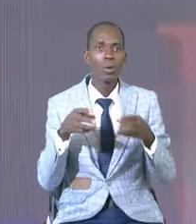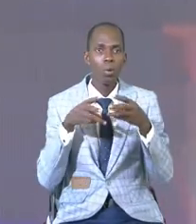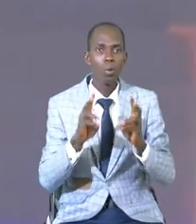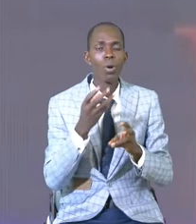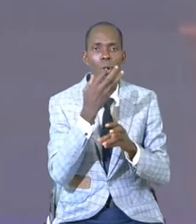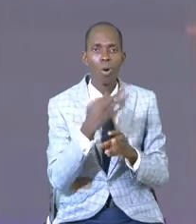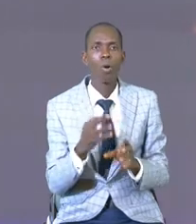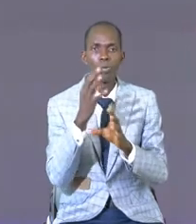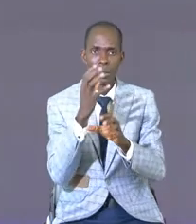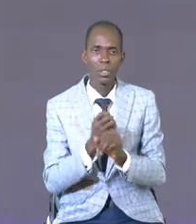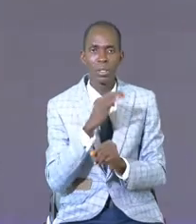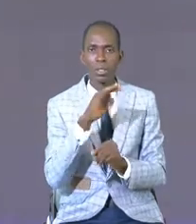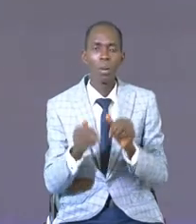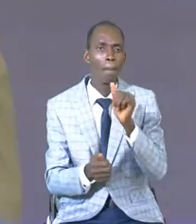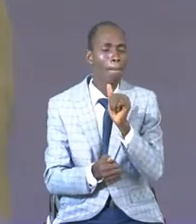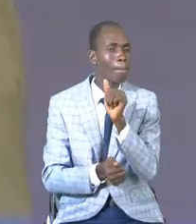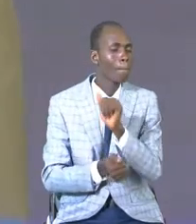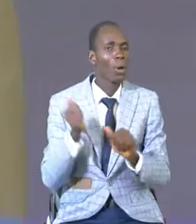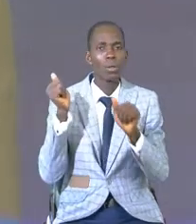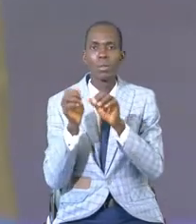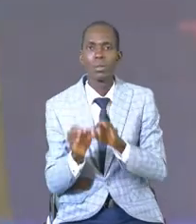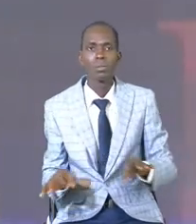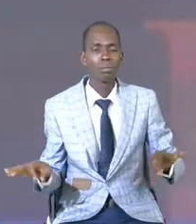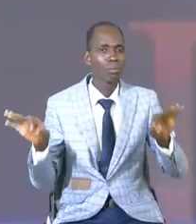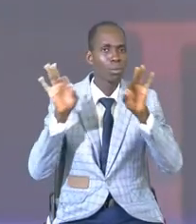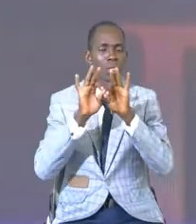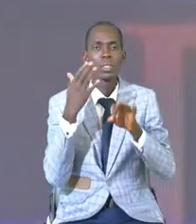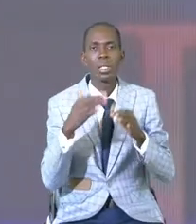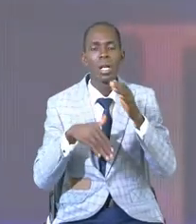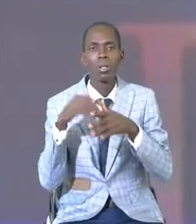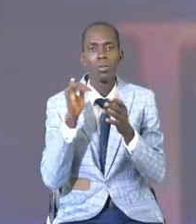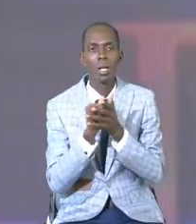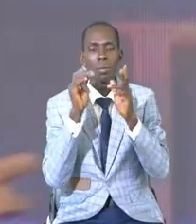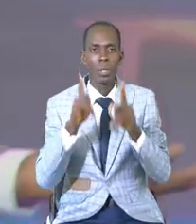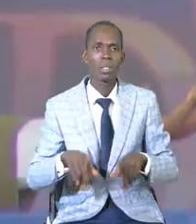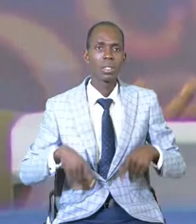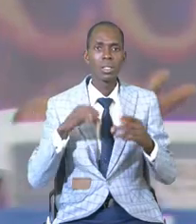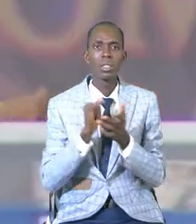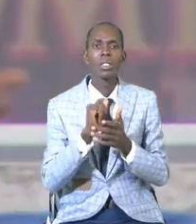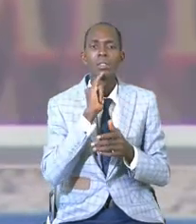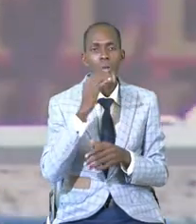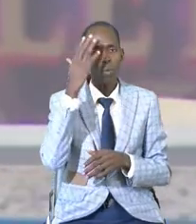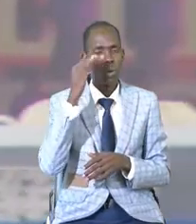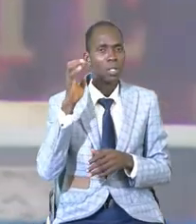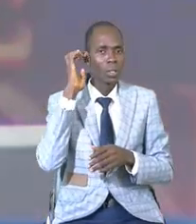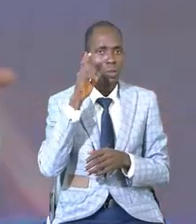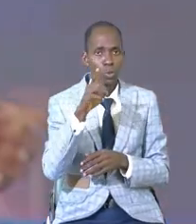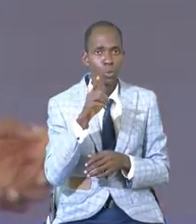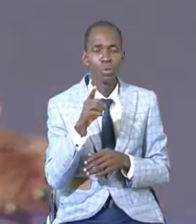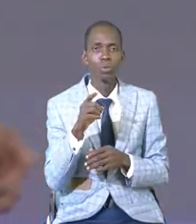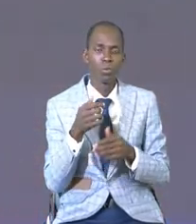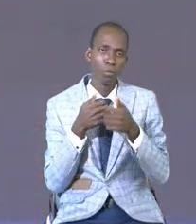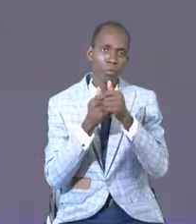the most precious thing out of that person's life. That's why you abandon him and you come to Jesus, who